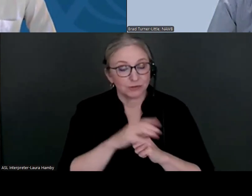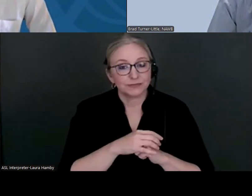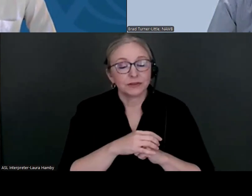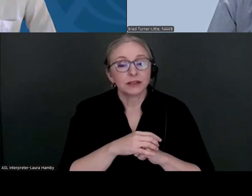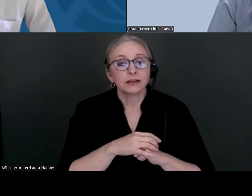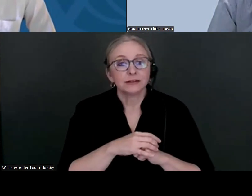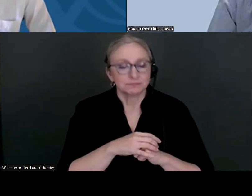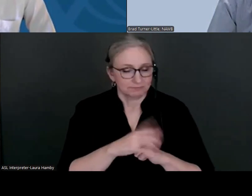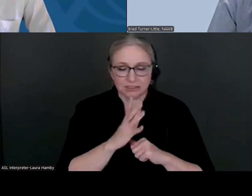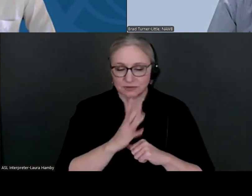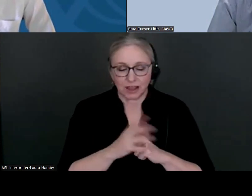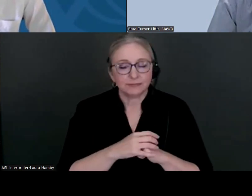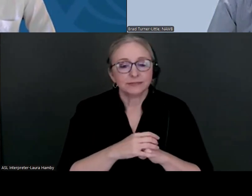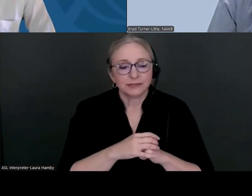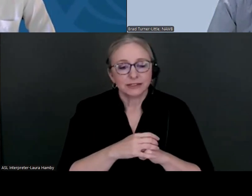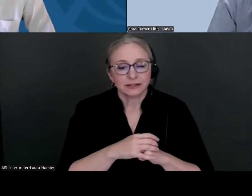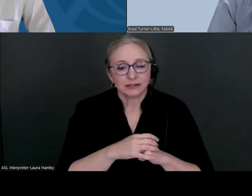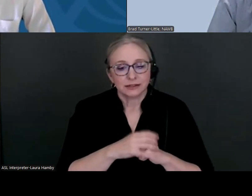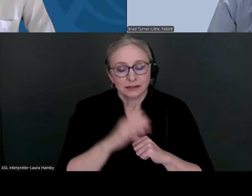happy to do that.